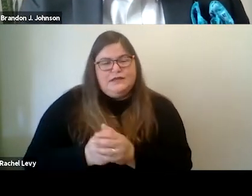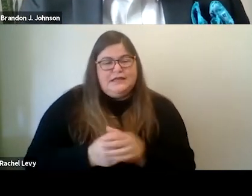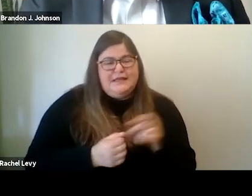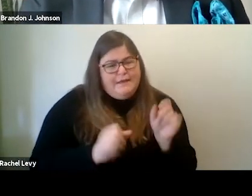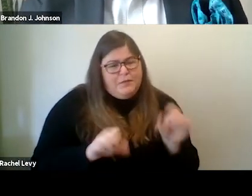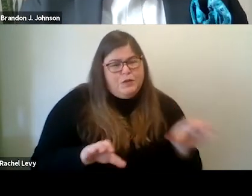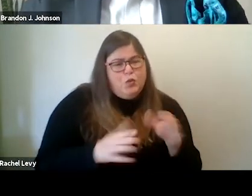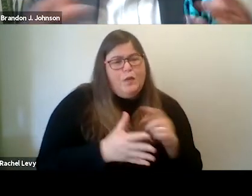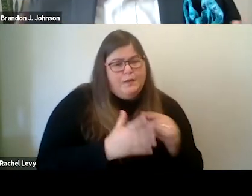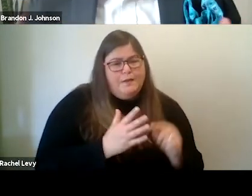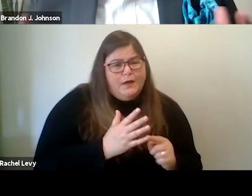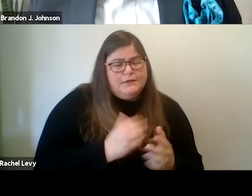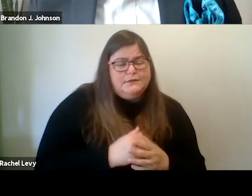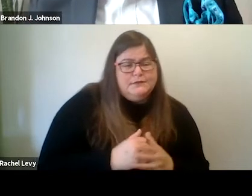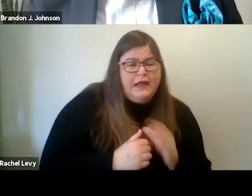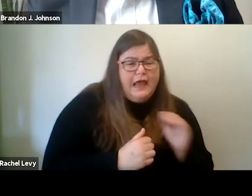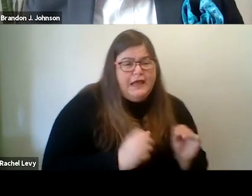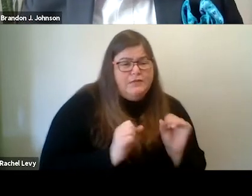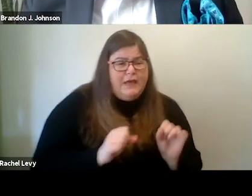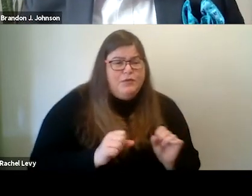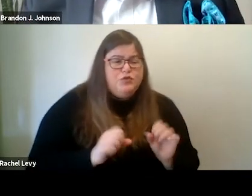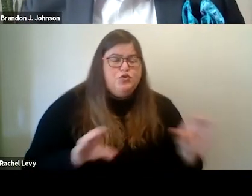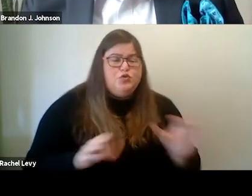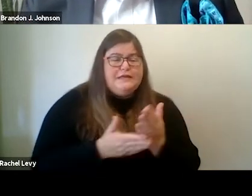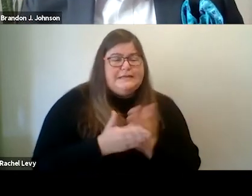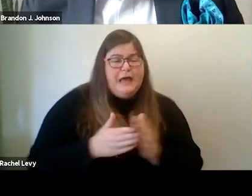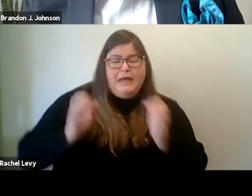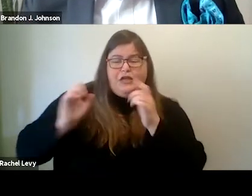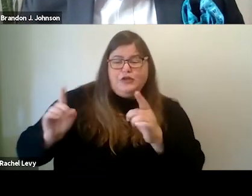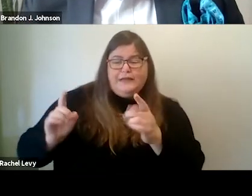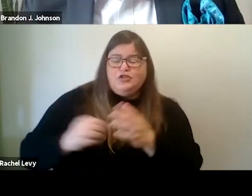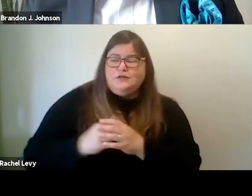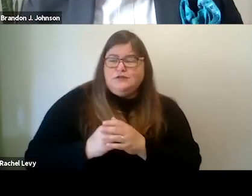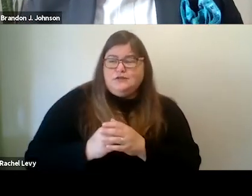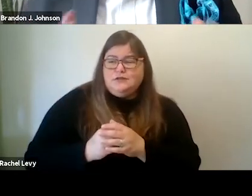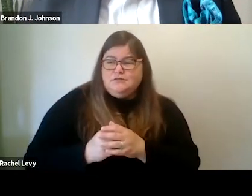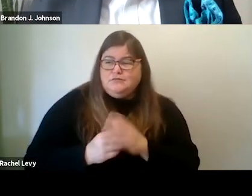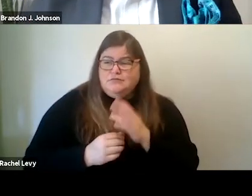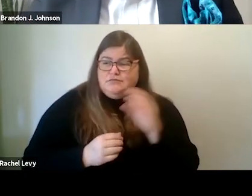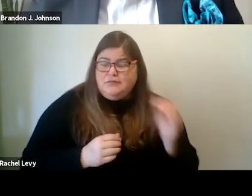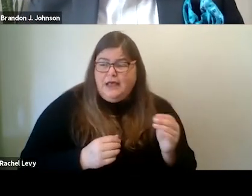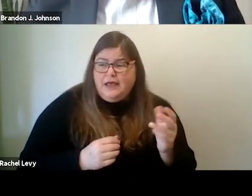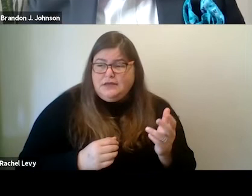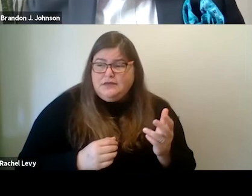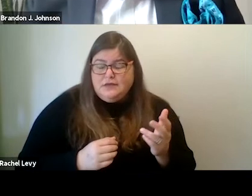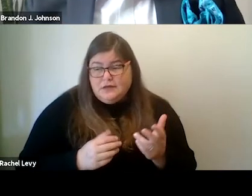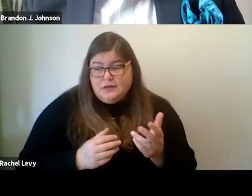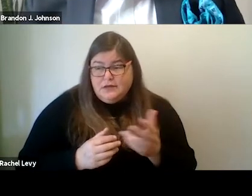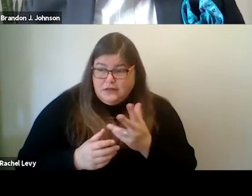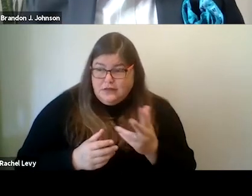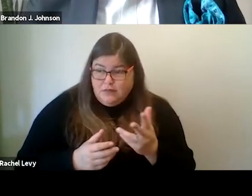being able to do some education, some psychoeducation as well, and engaging individuals who